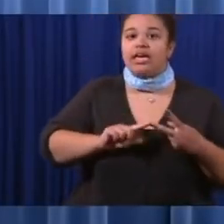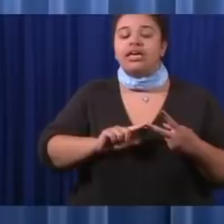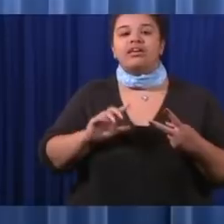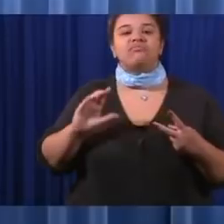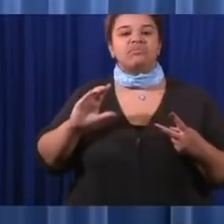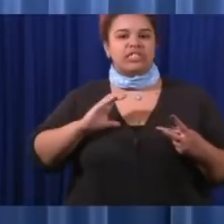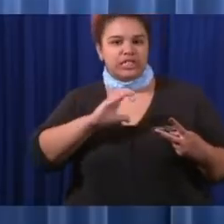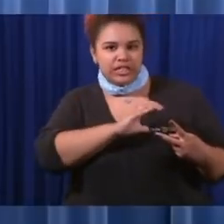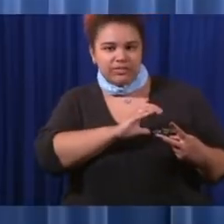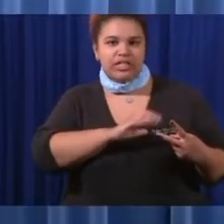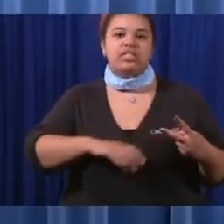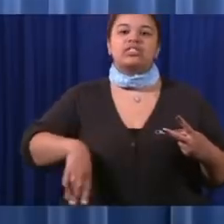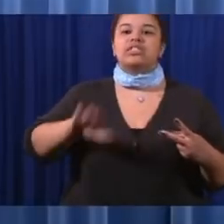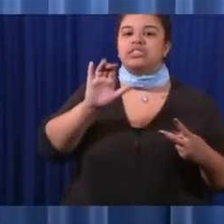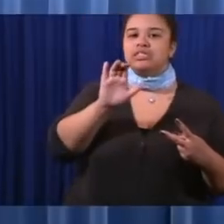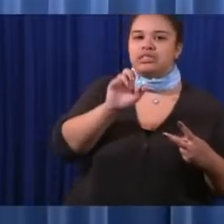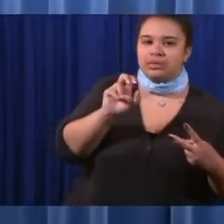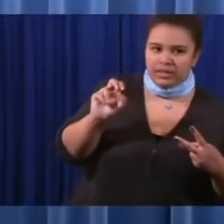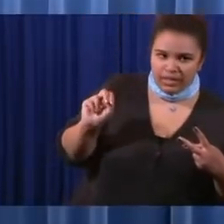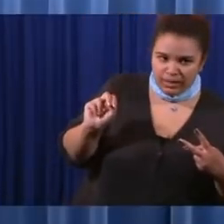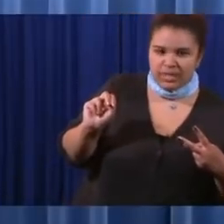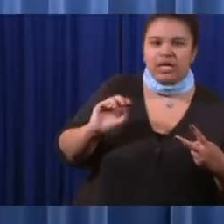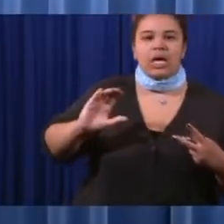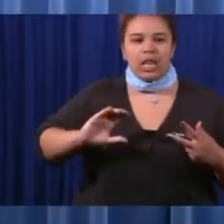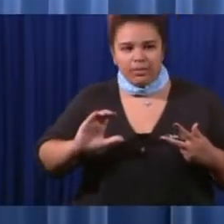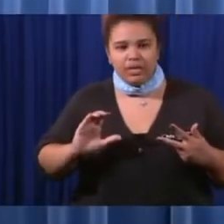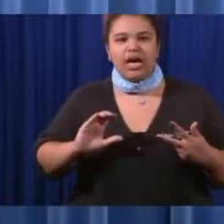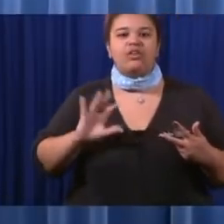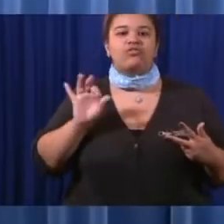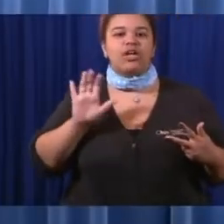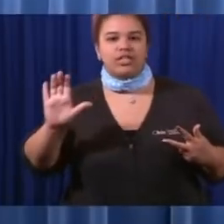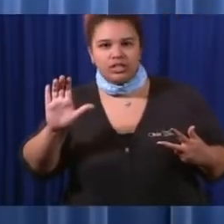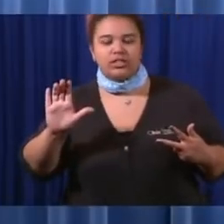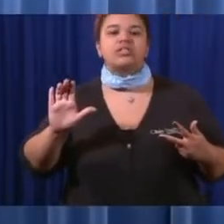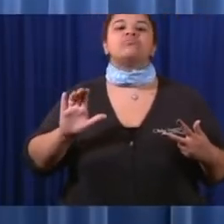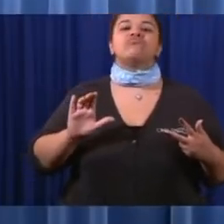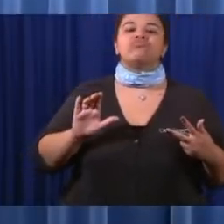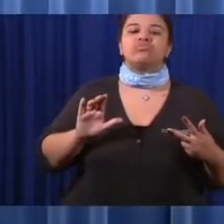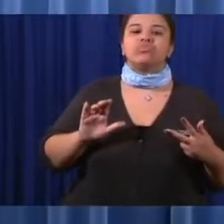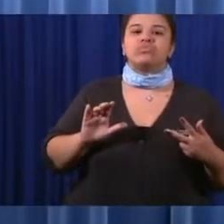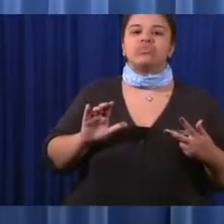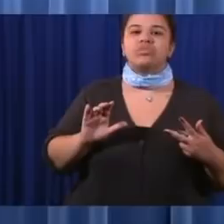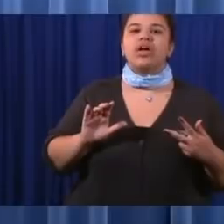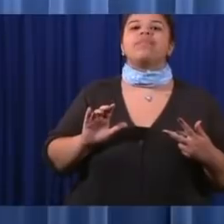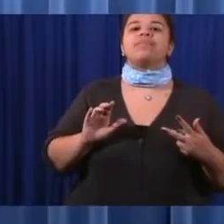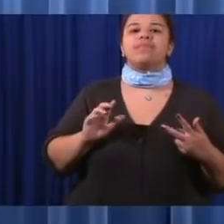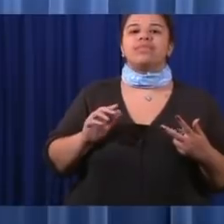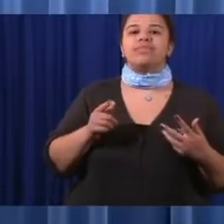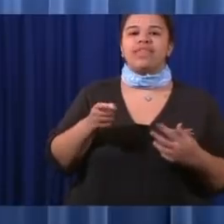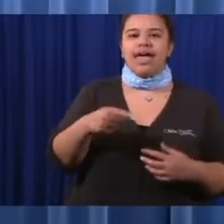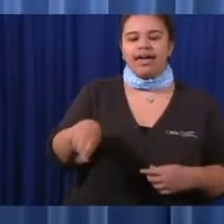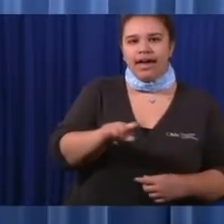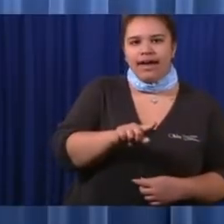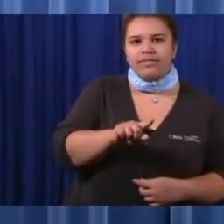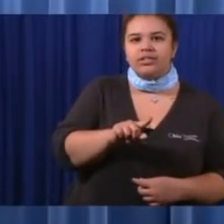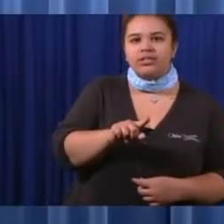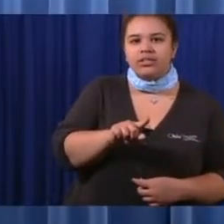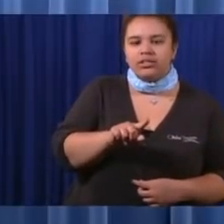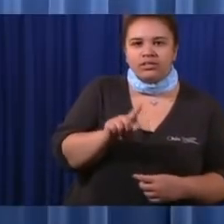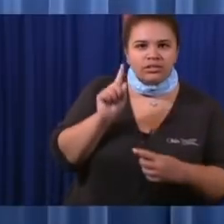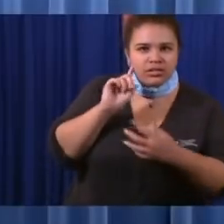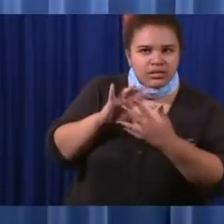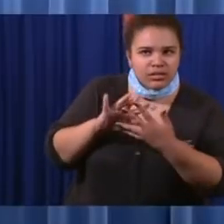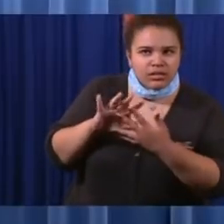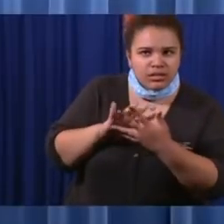and the Franklin County Commission have sought to make racism an emergency. The state to do